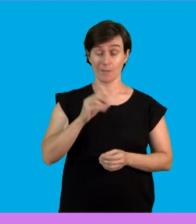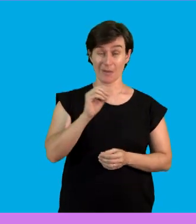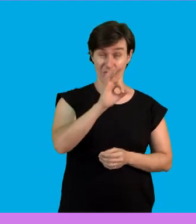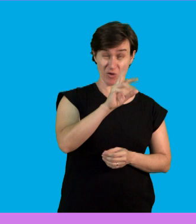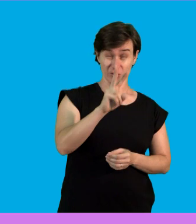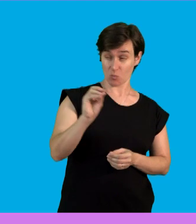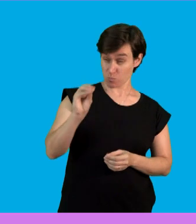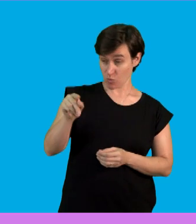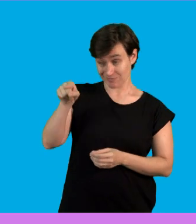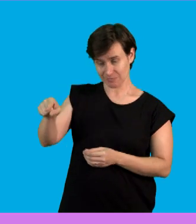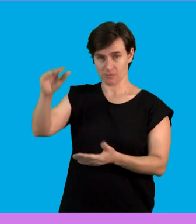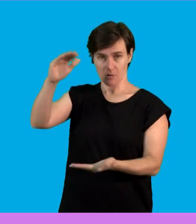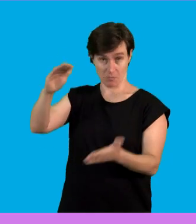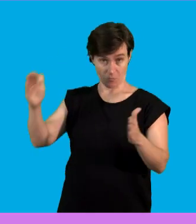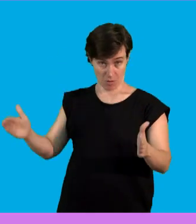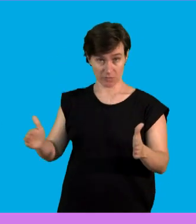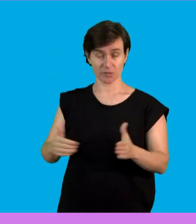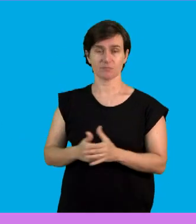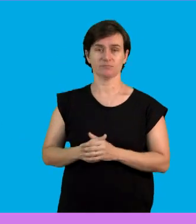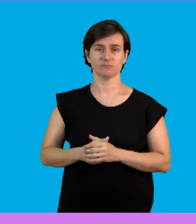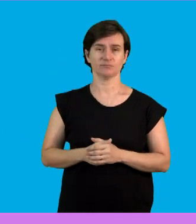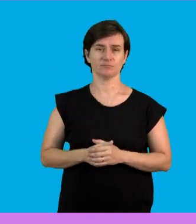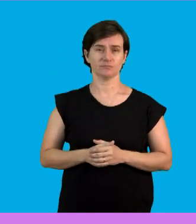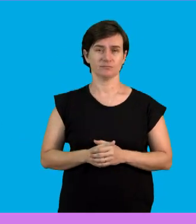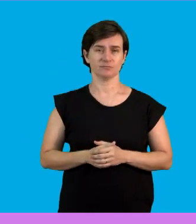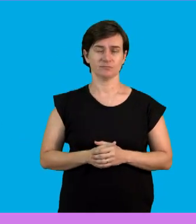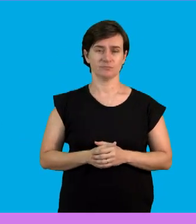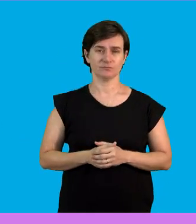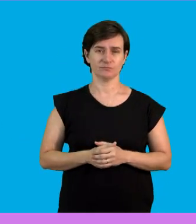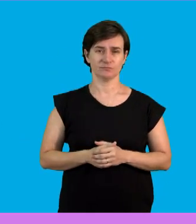that we must pack into the box.